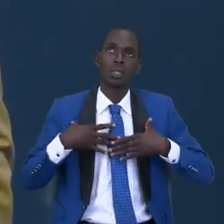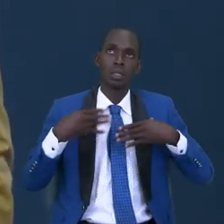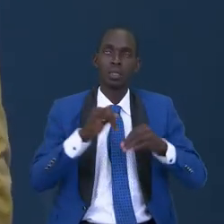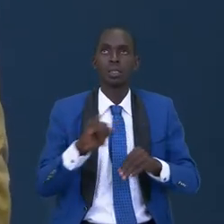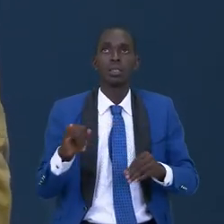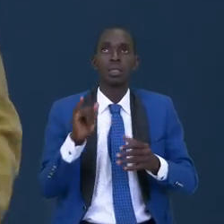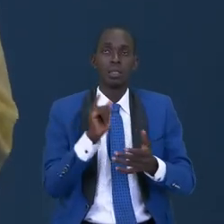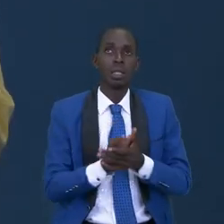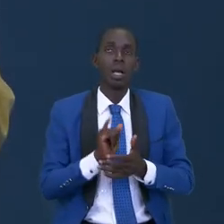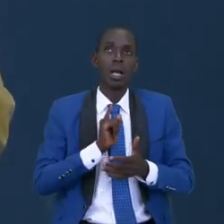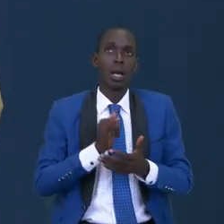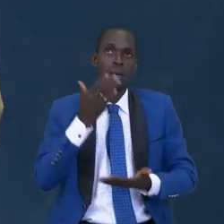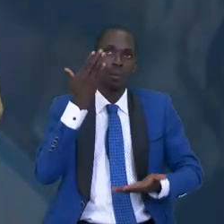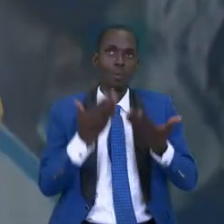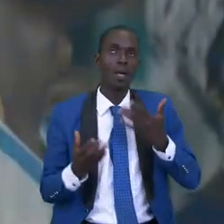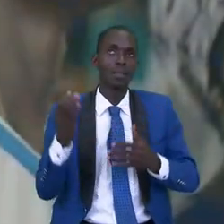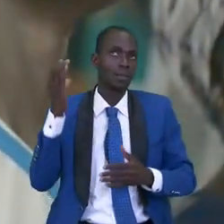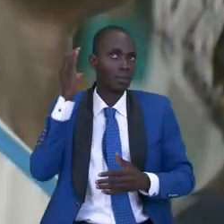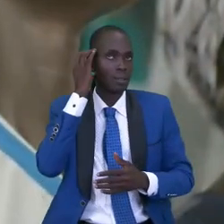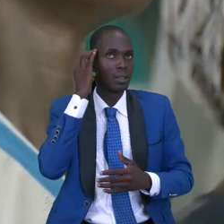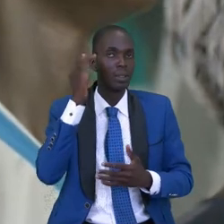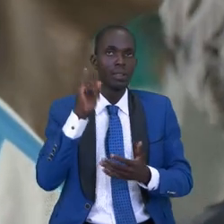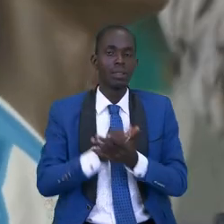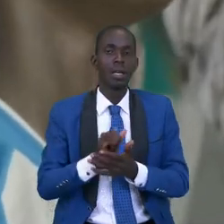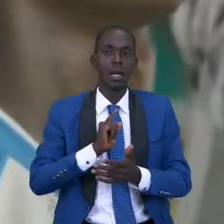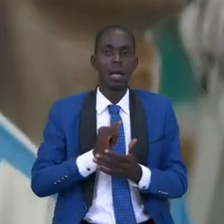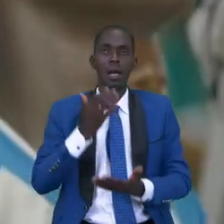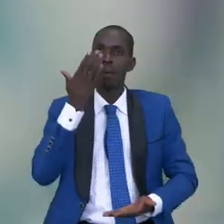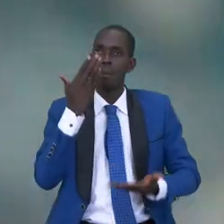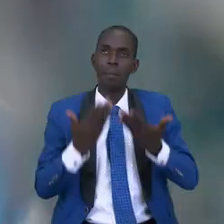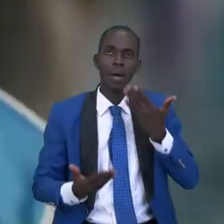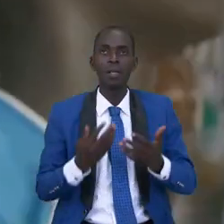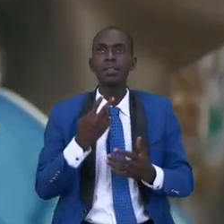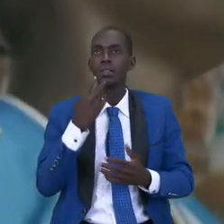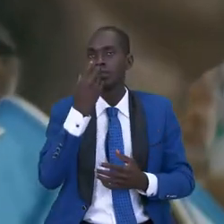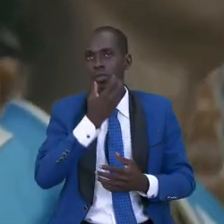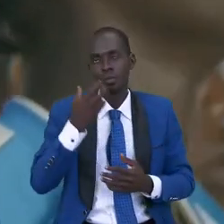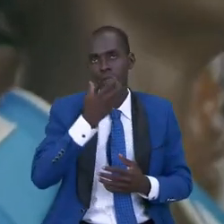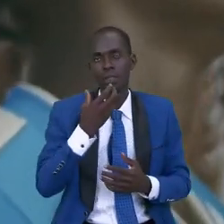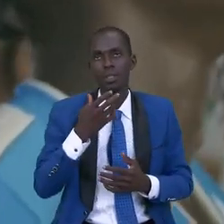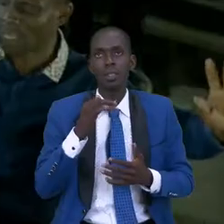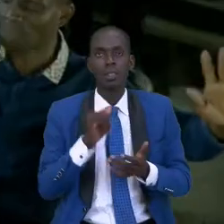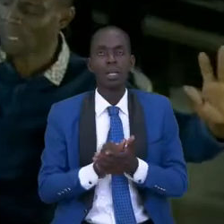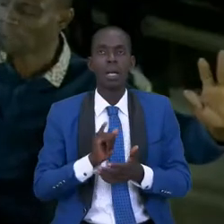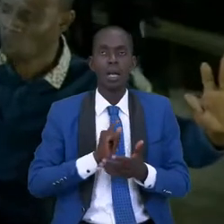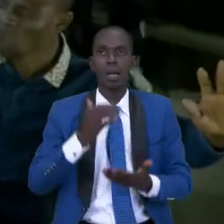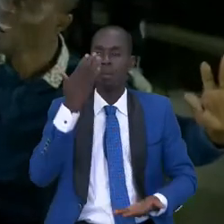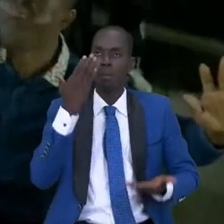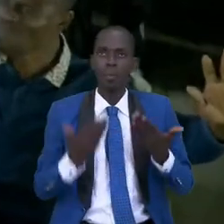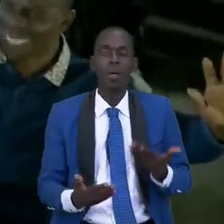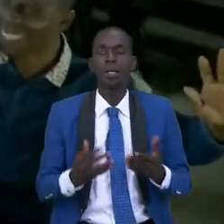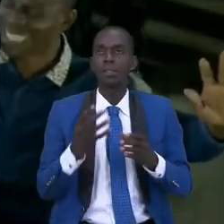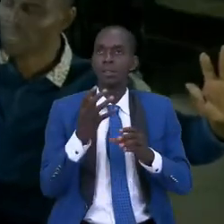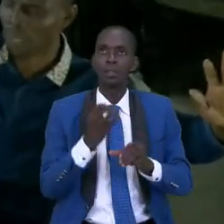that my limp legs may have strength, that my blind eyes might open, that